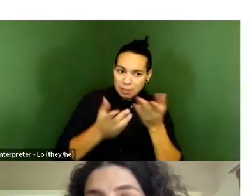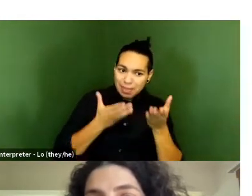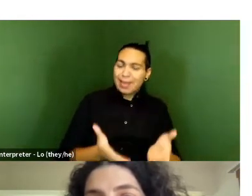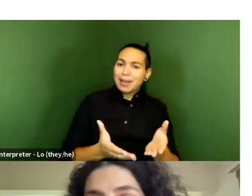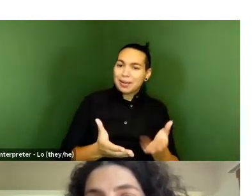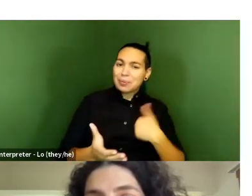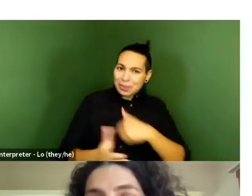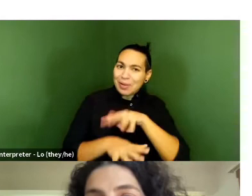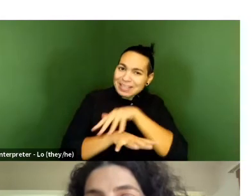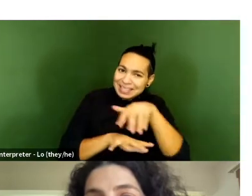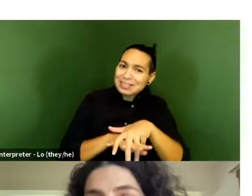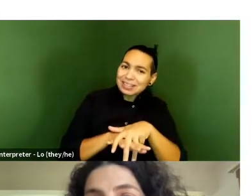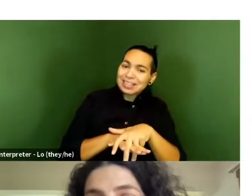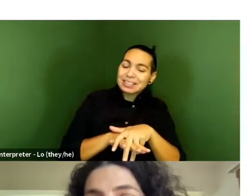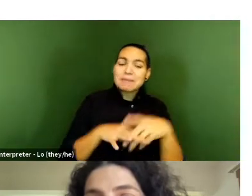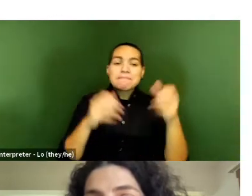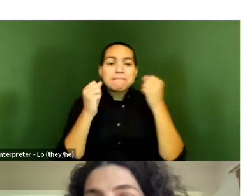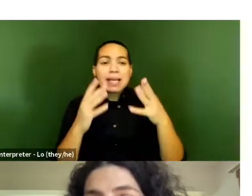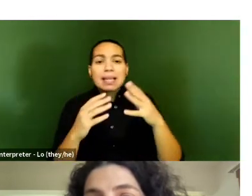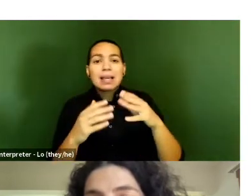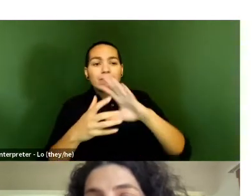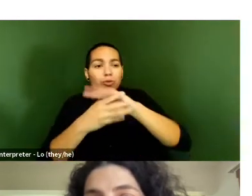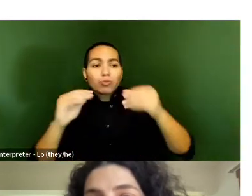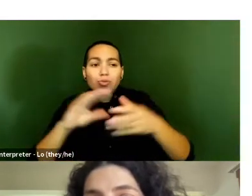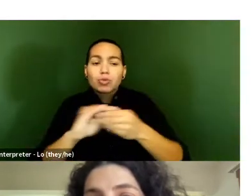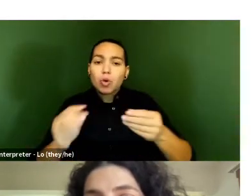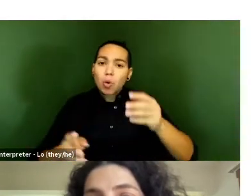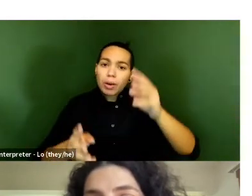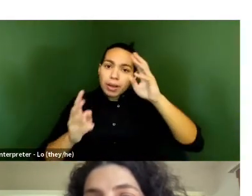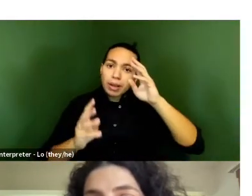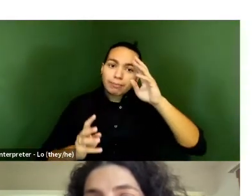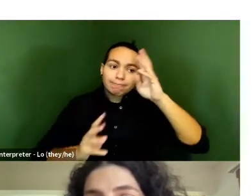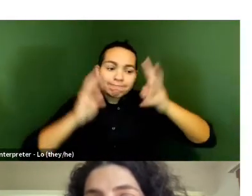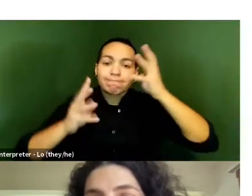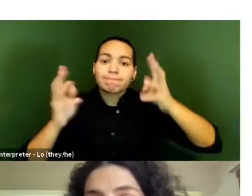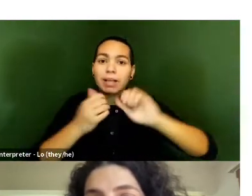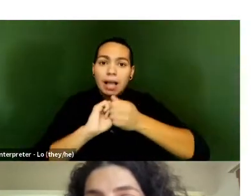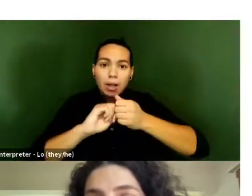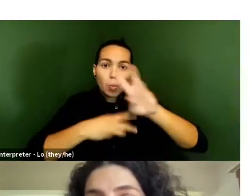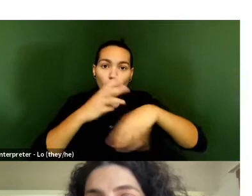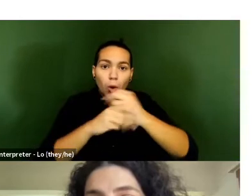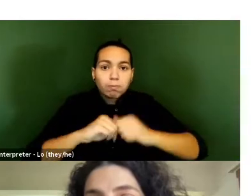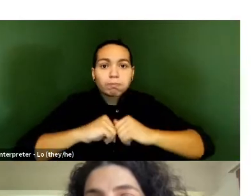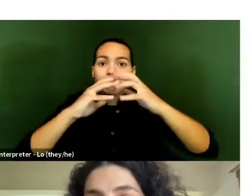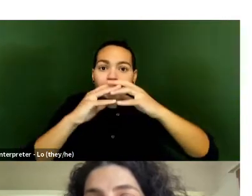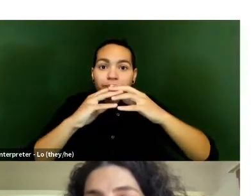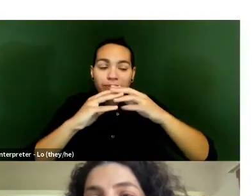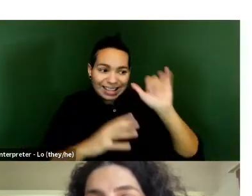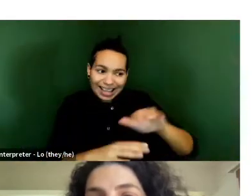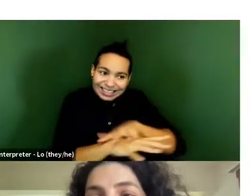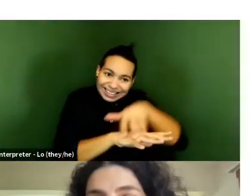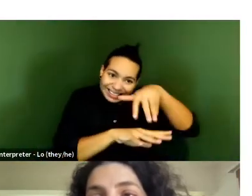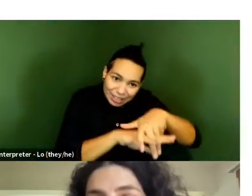of the myths and the creation, things that I heard, the stories that I heard as a child, that's Indigenous to